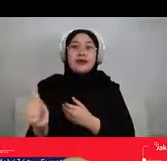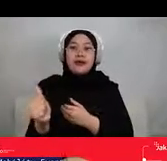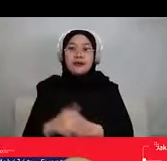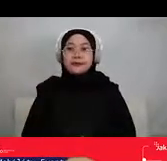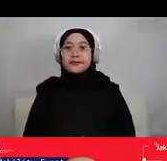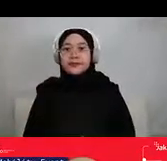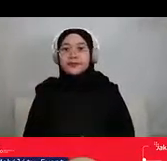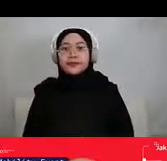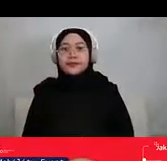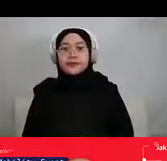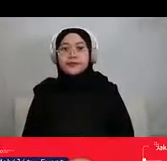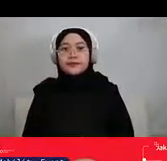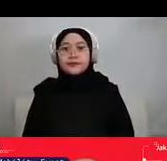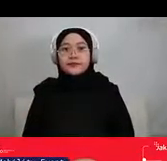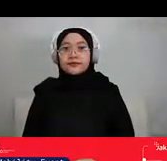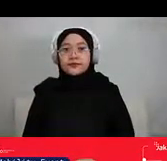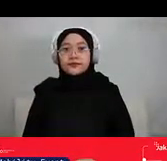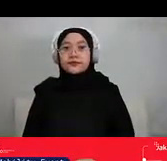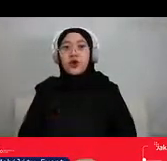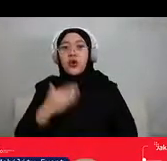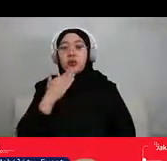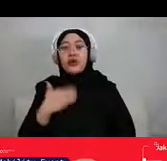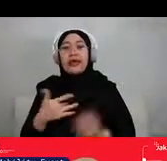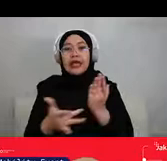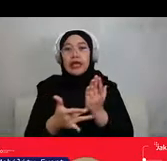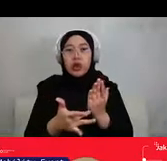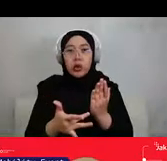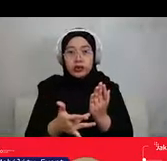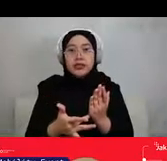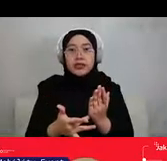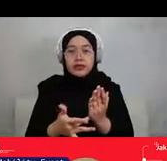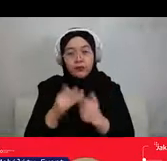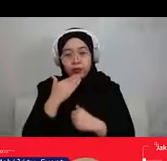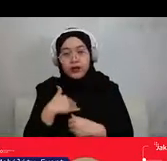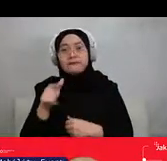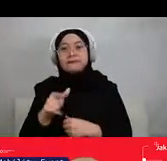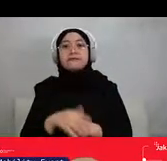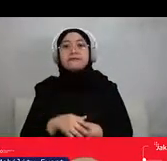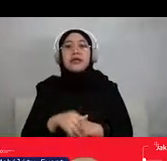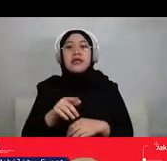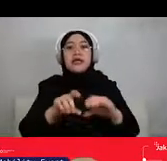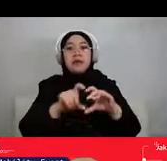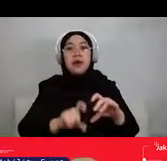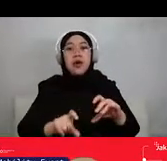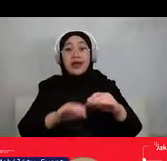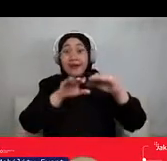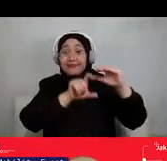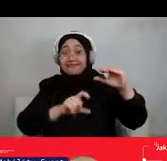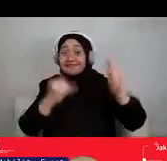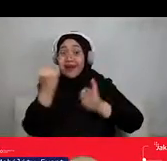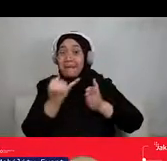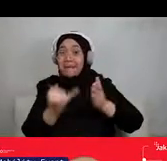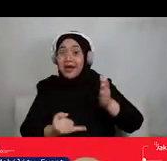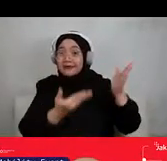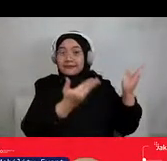a technology comparison at the bottom of the graph, where we can see what kind of